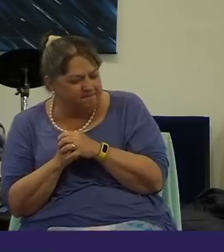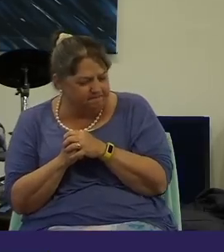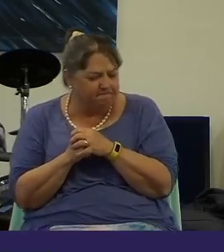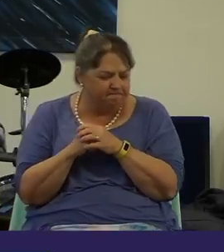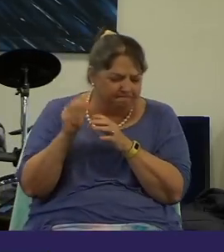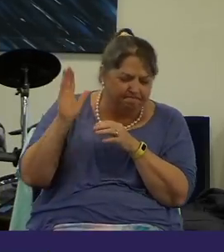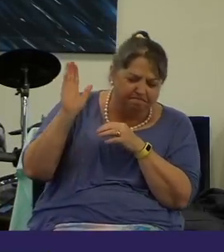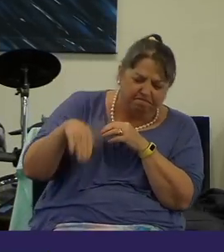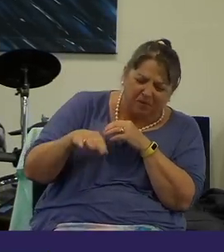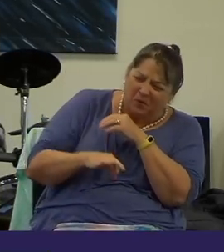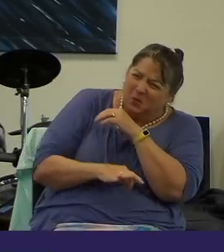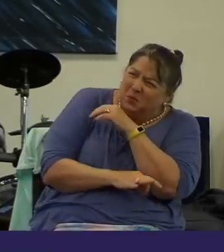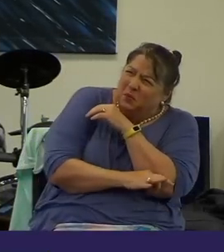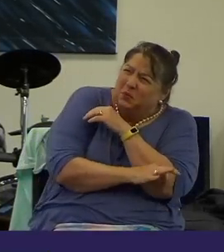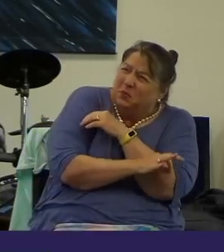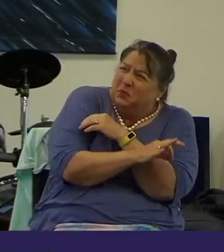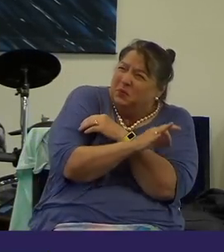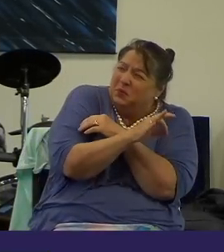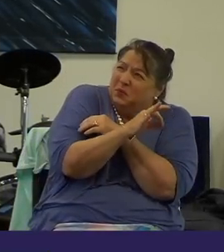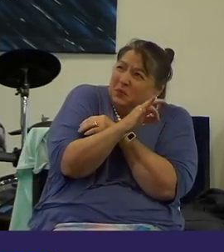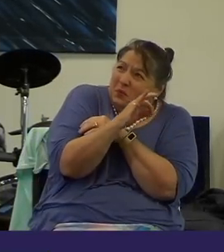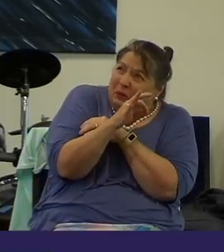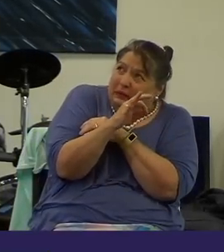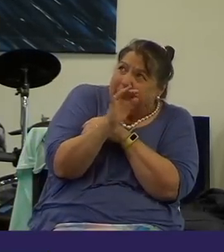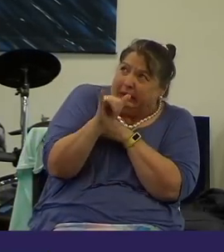Then came the